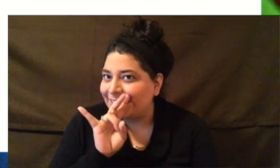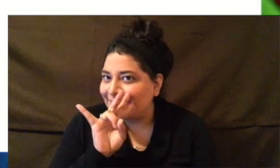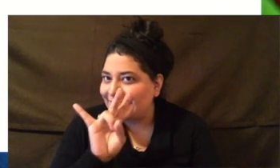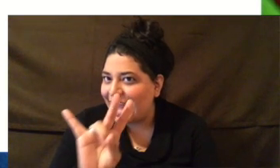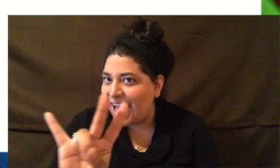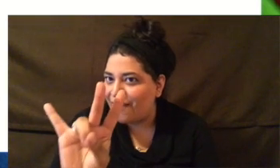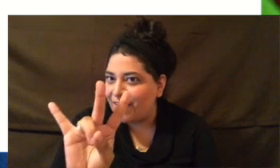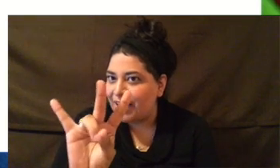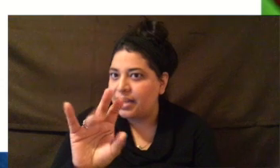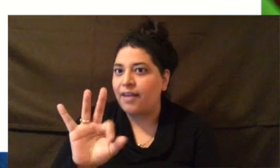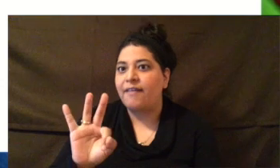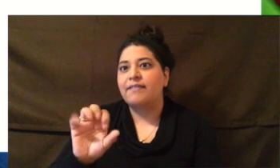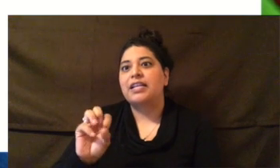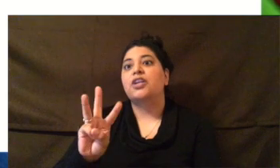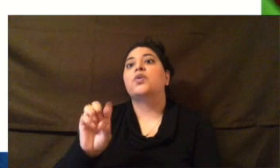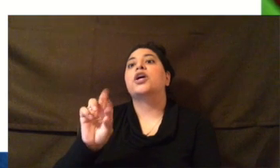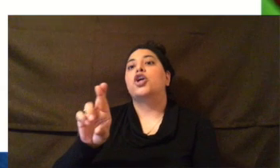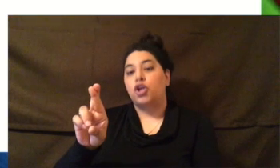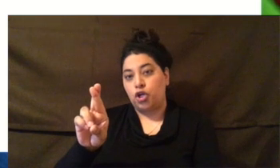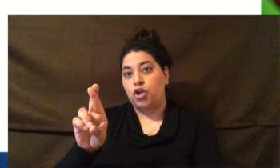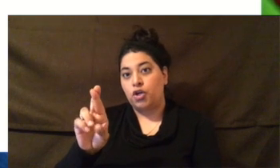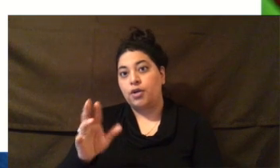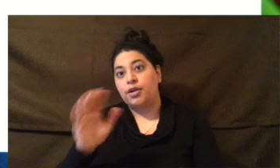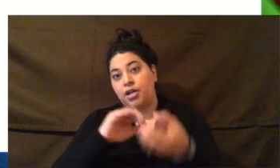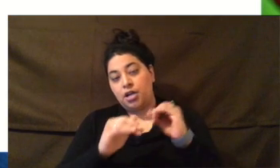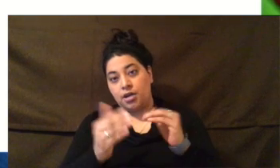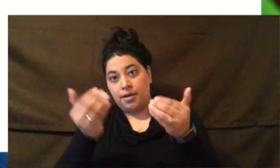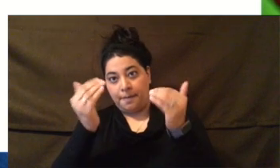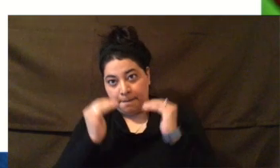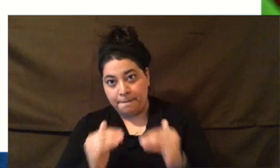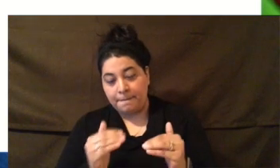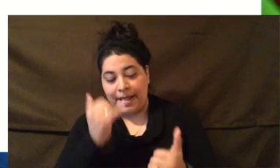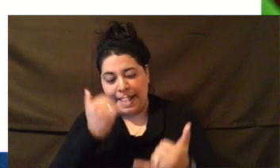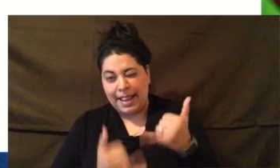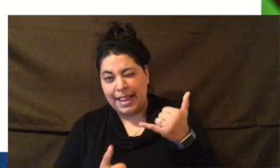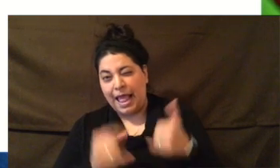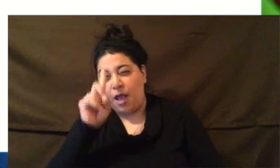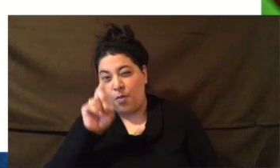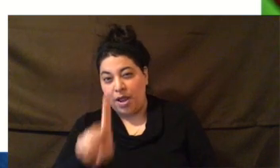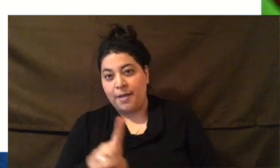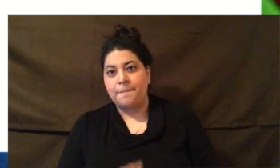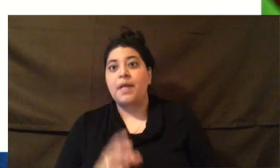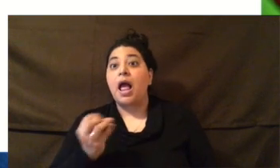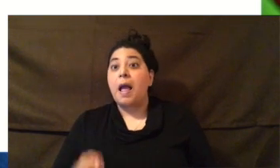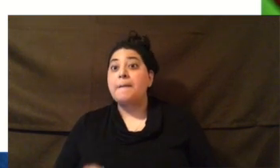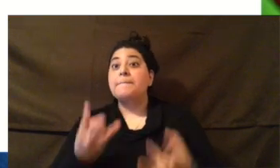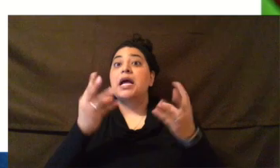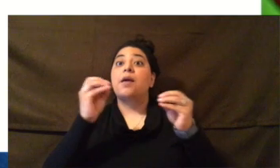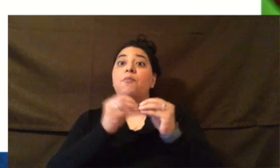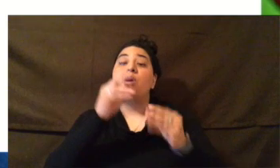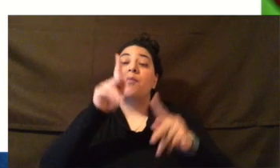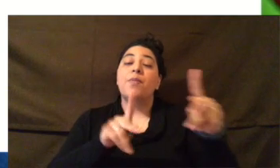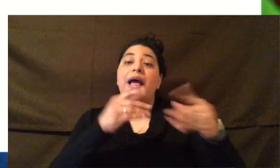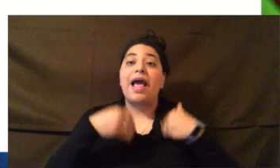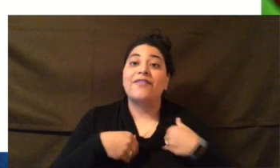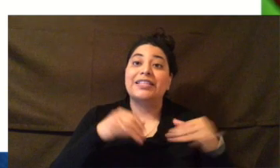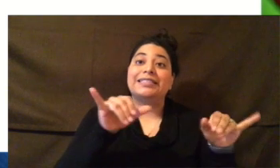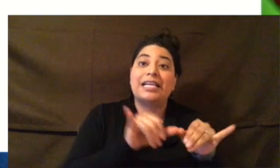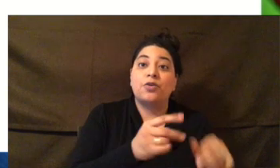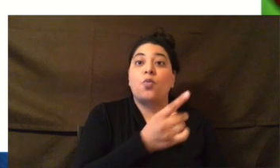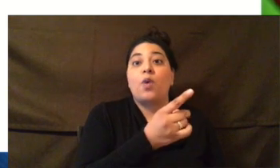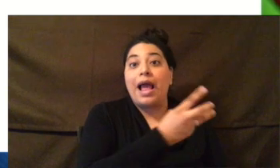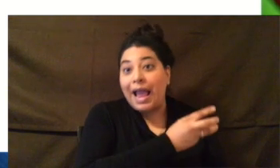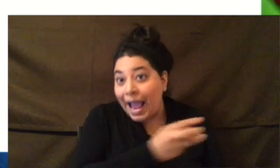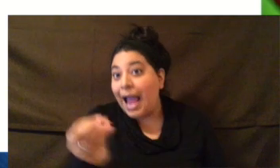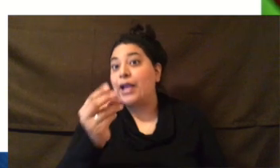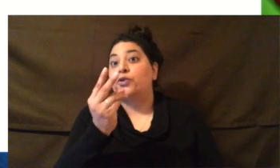7 fewer. Number 5, our last question. How many more people had size 1 and